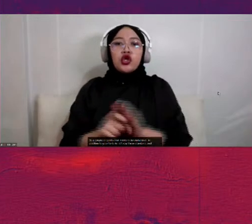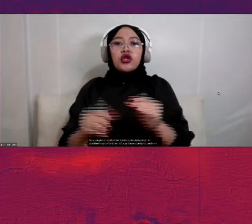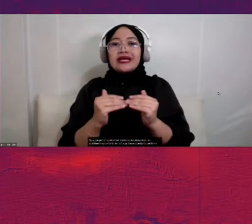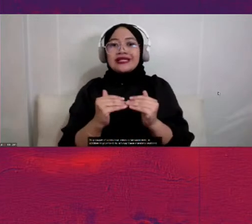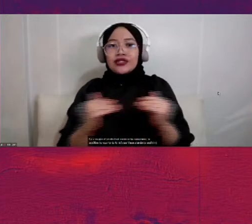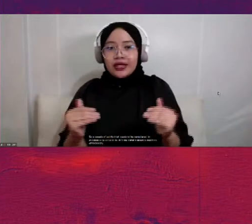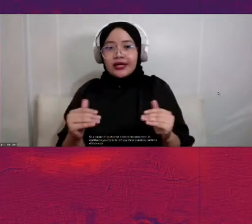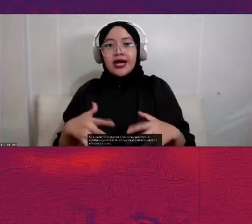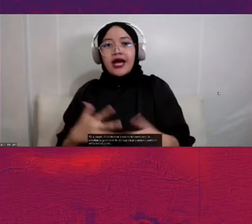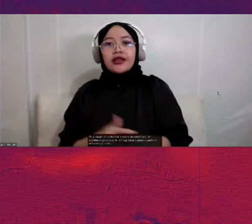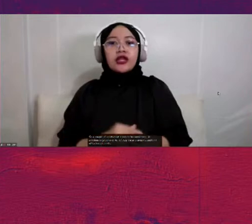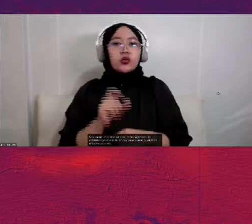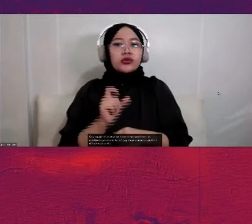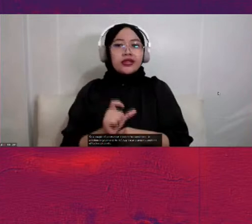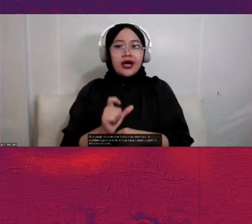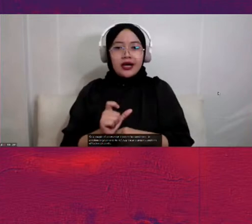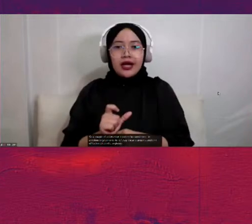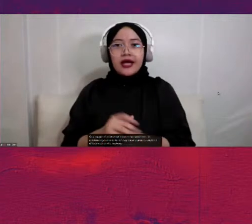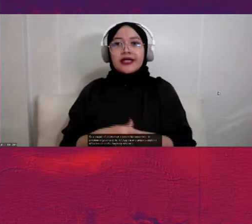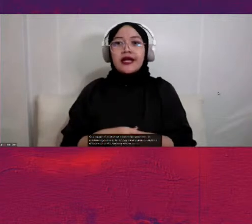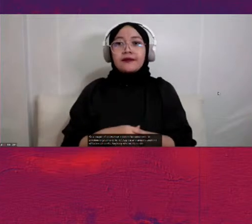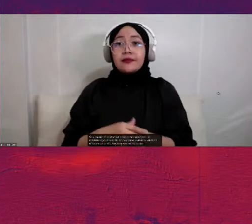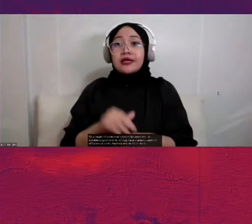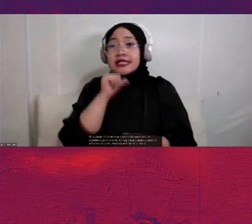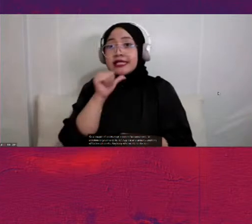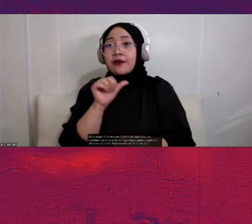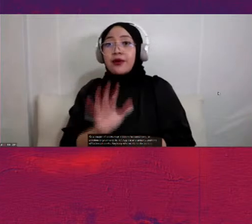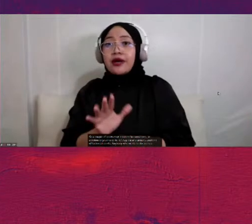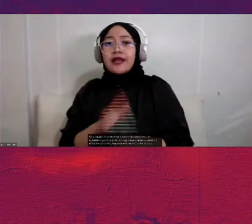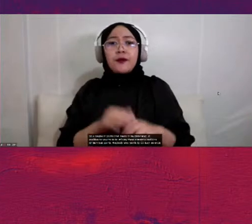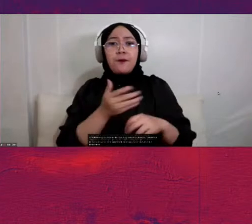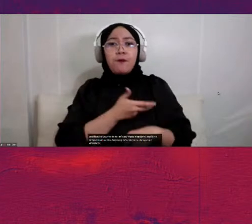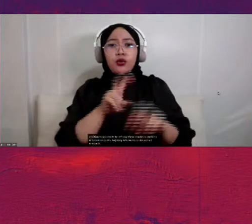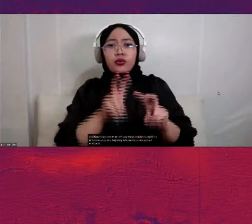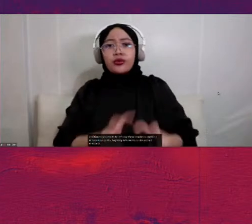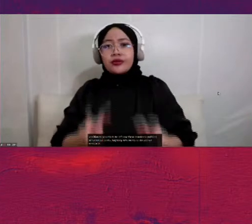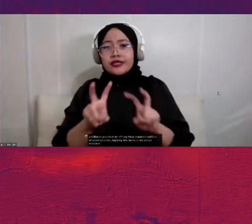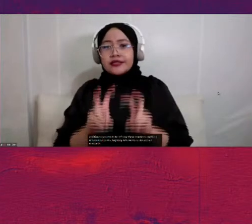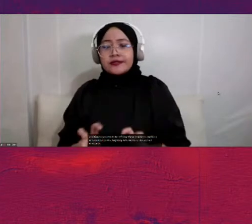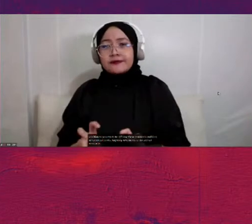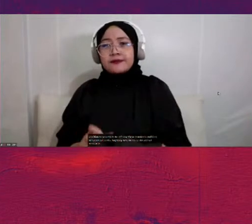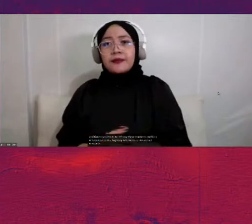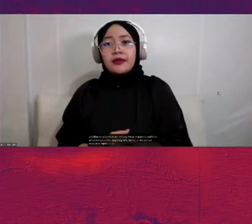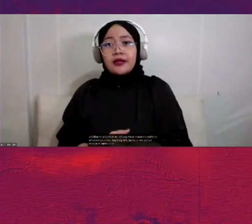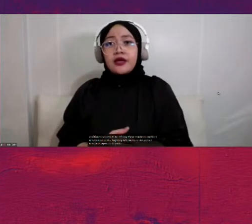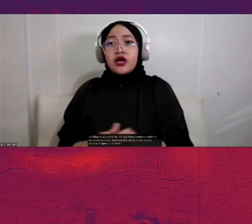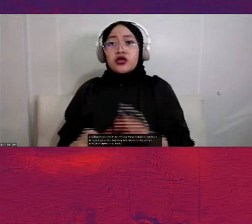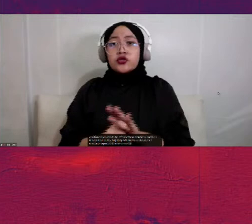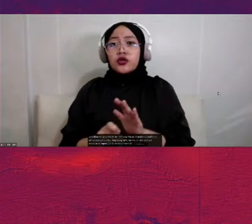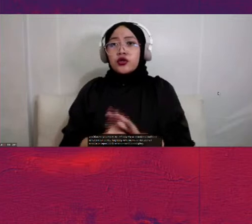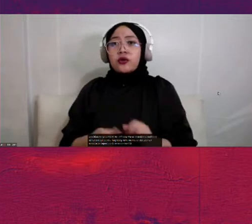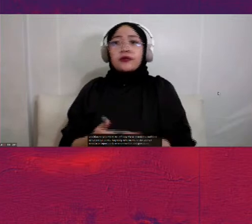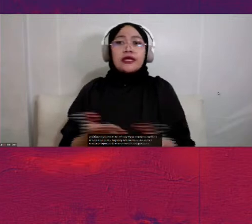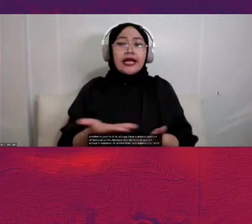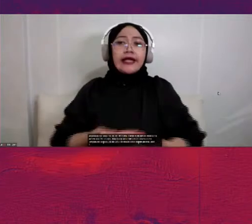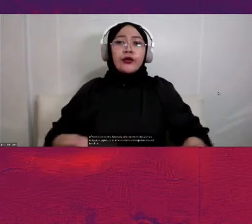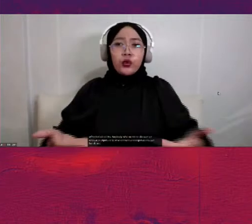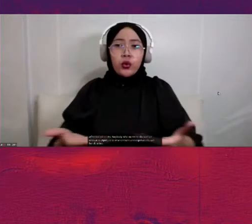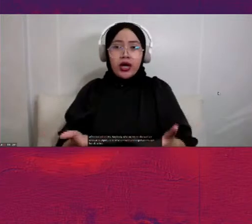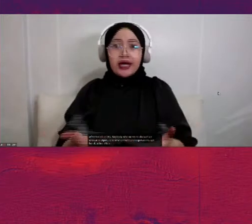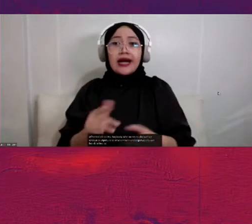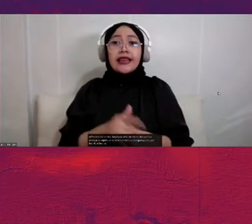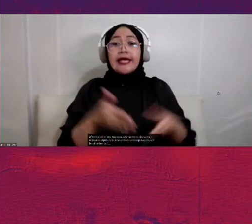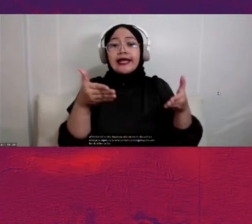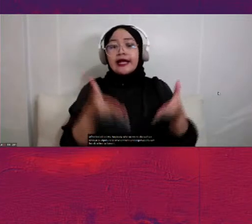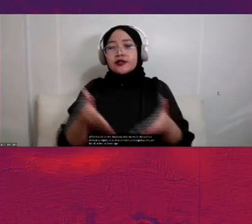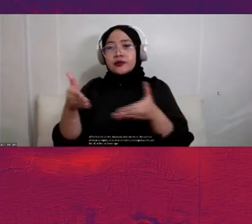kind of technical points. Anybody who wants to do such an endeavor. Exposure to environmental deprivations can be classified often